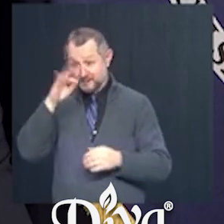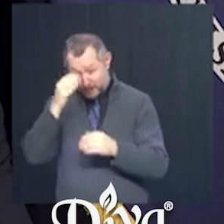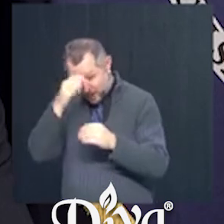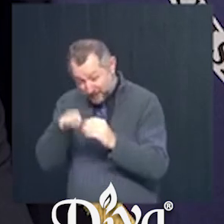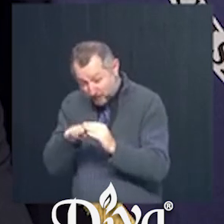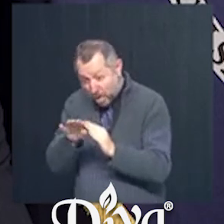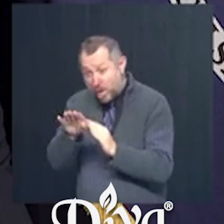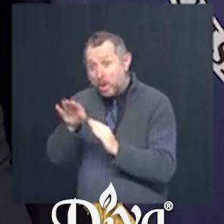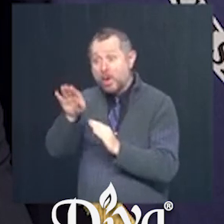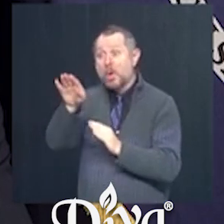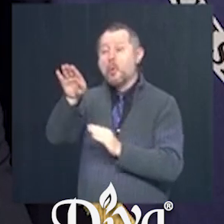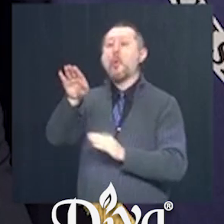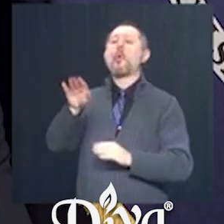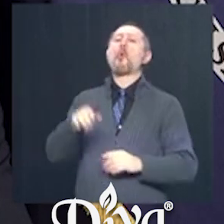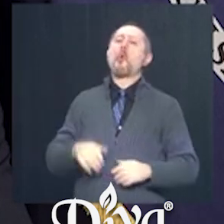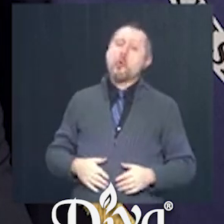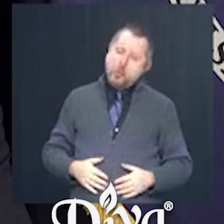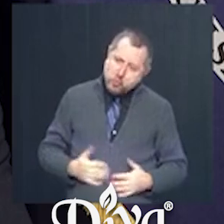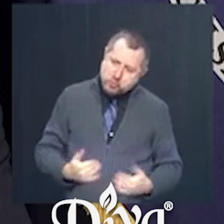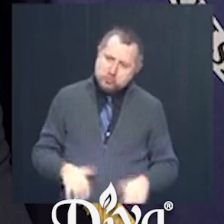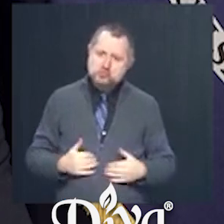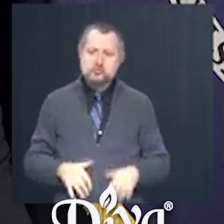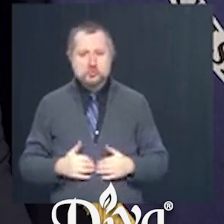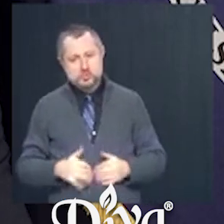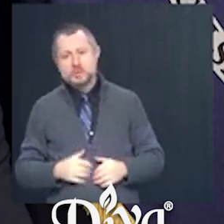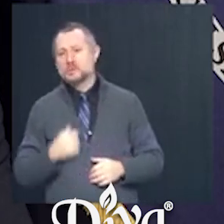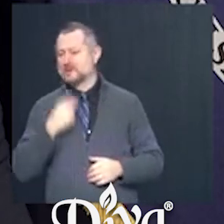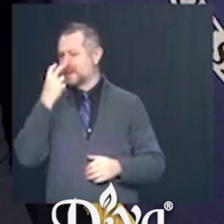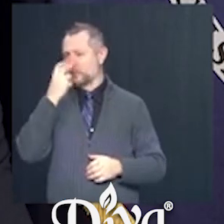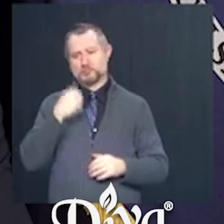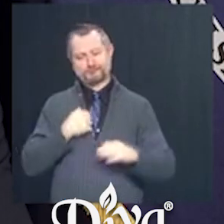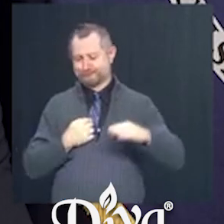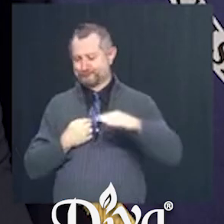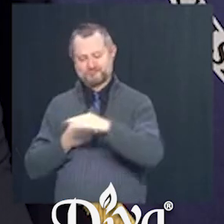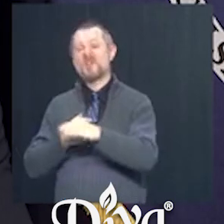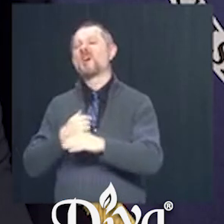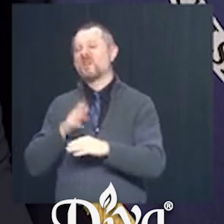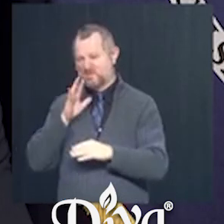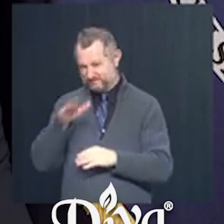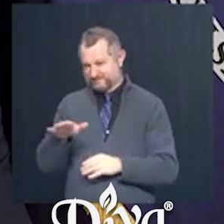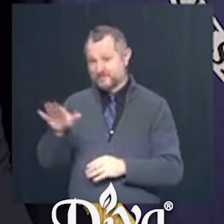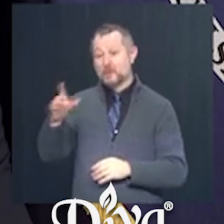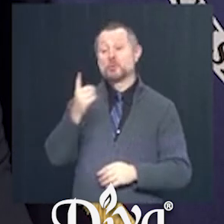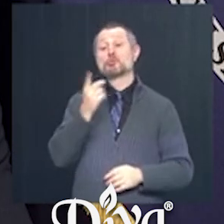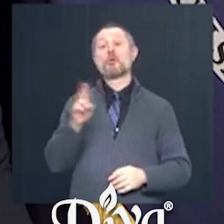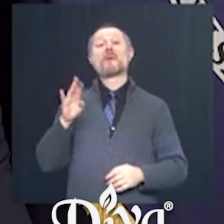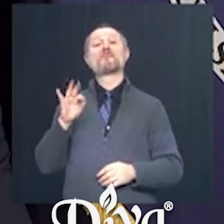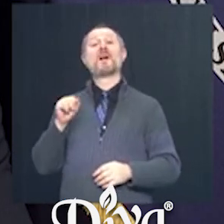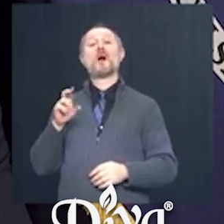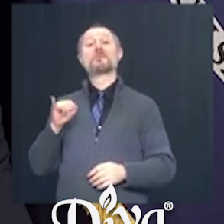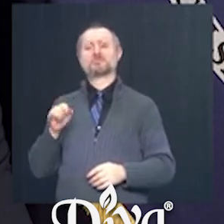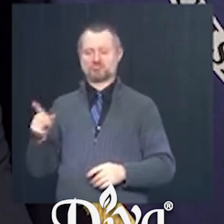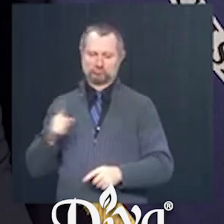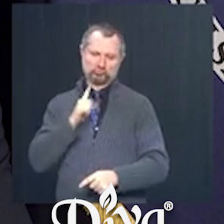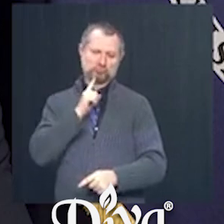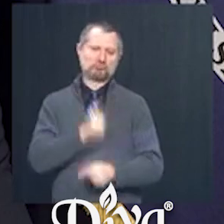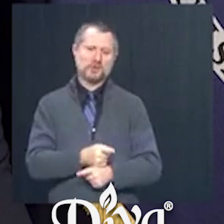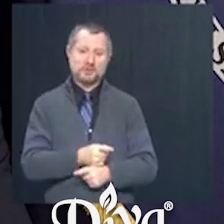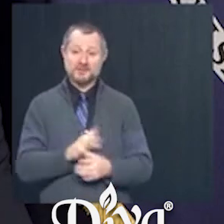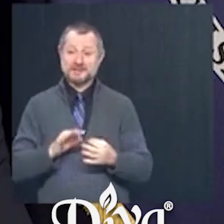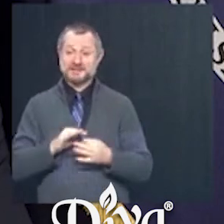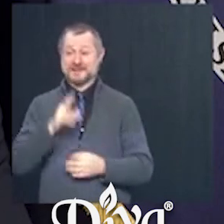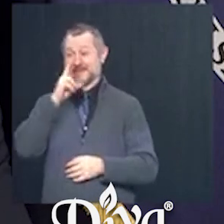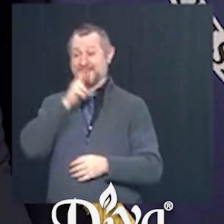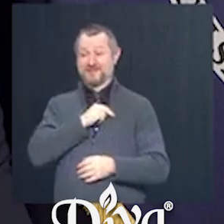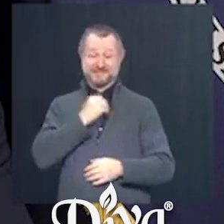stabilize, which frankly I don't expect it to, I think Dr. Fauci is right. You're seeing the Thanksgiving wave is